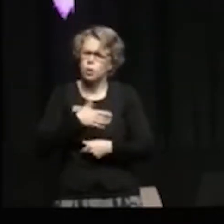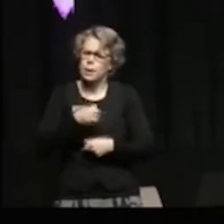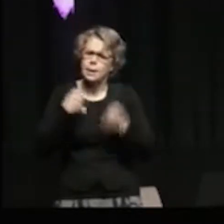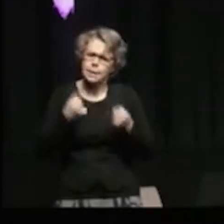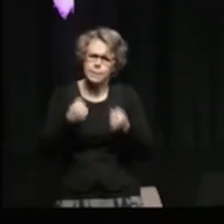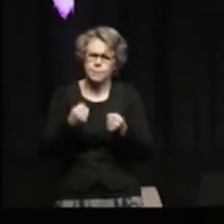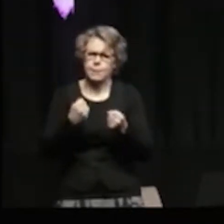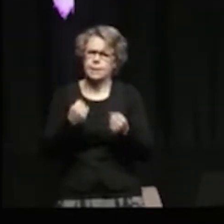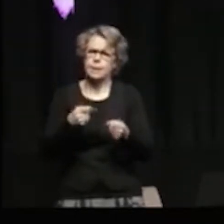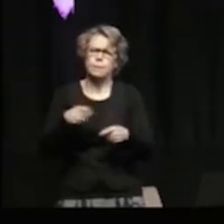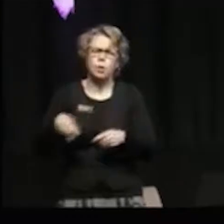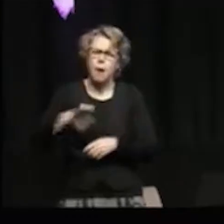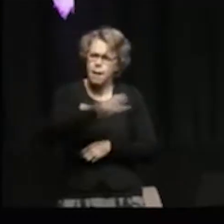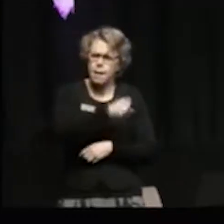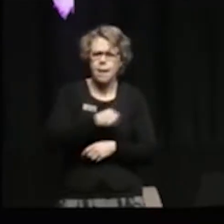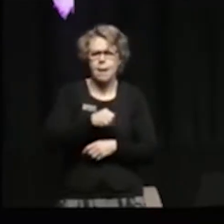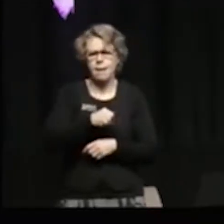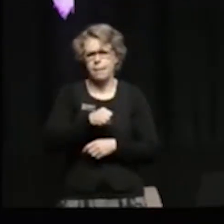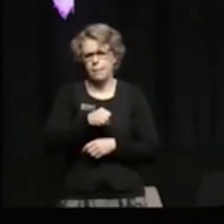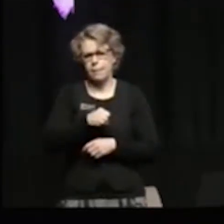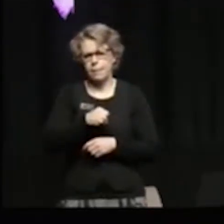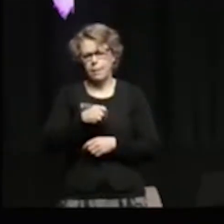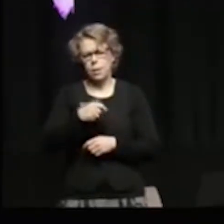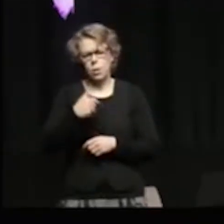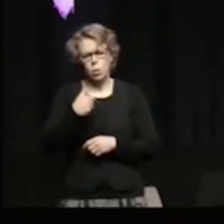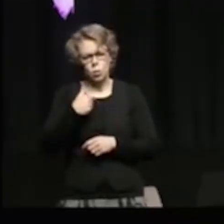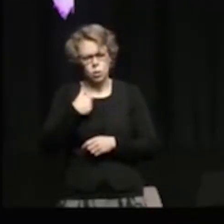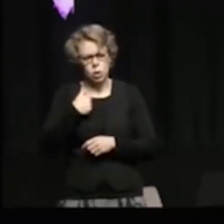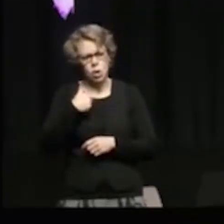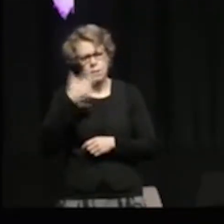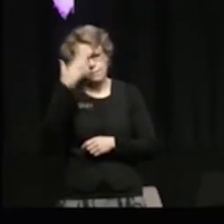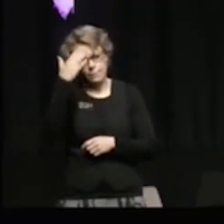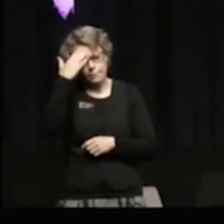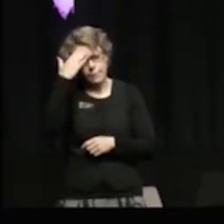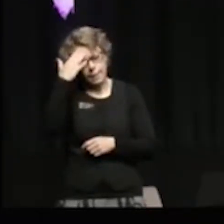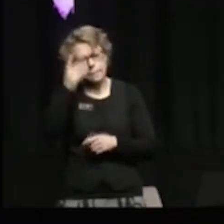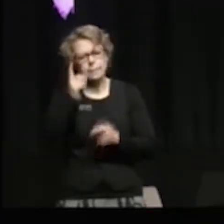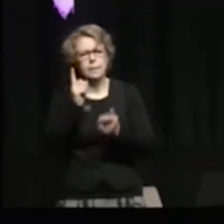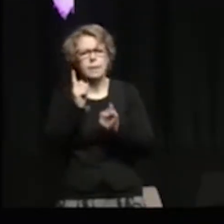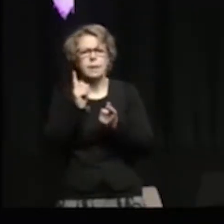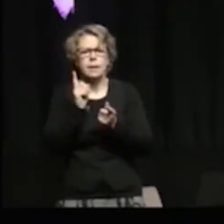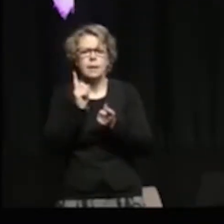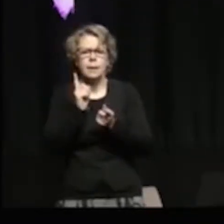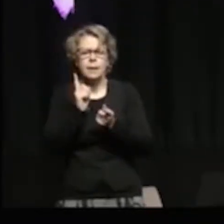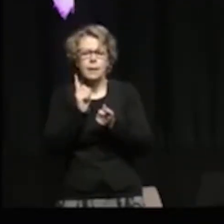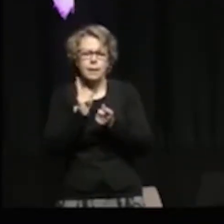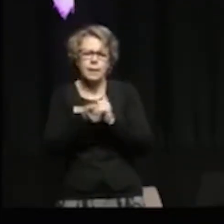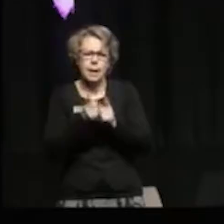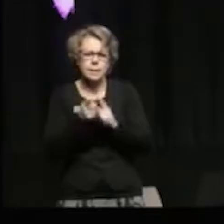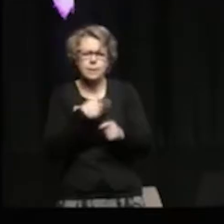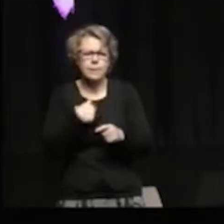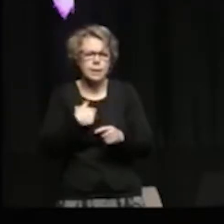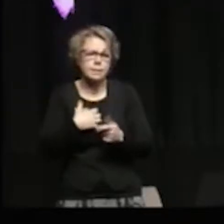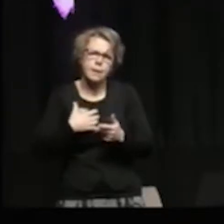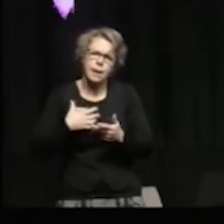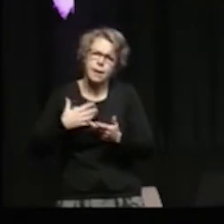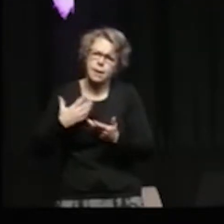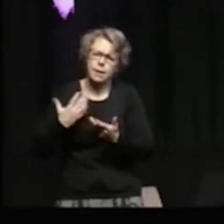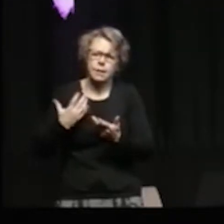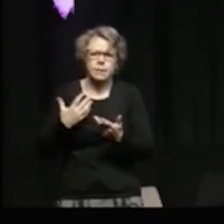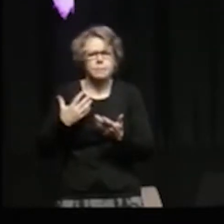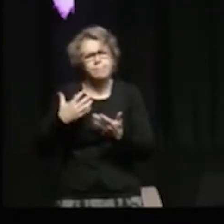very important for every one of us. I know that we might not actually get the people we want